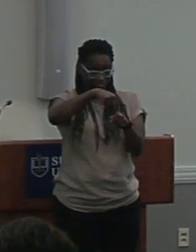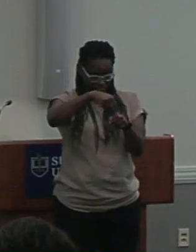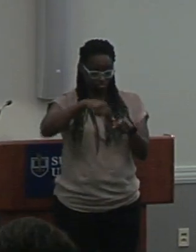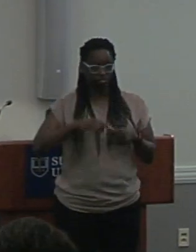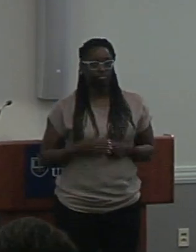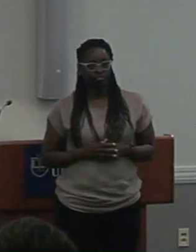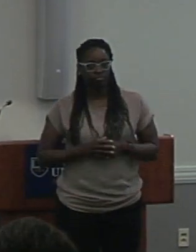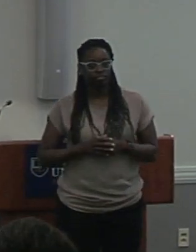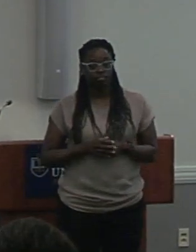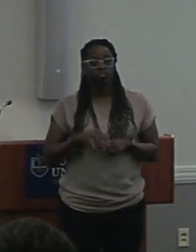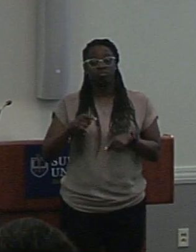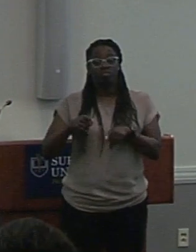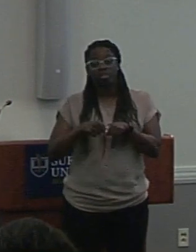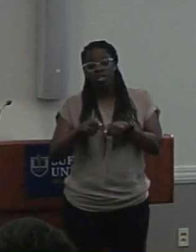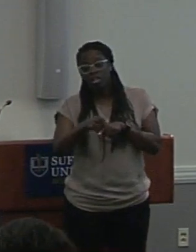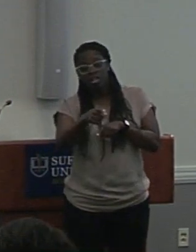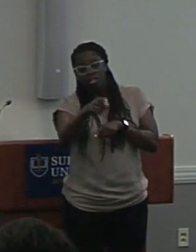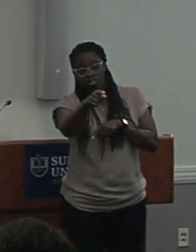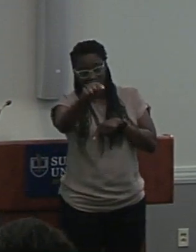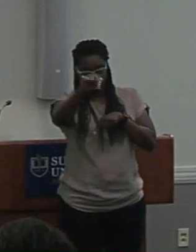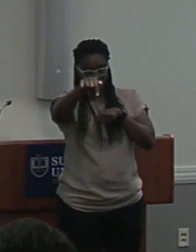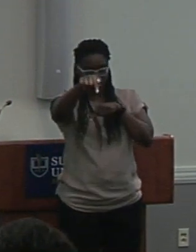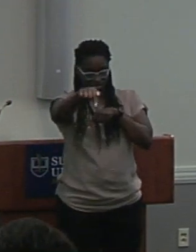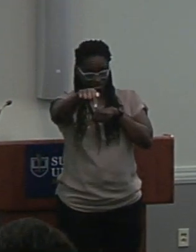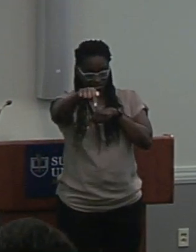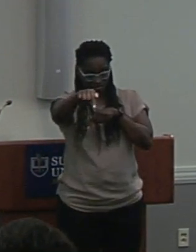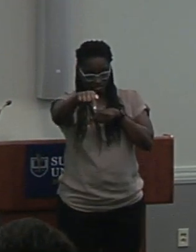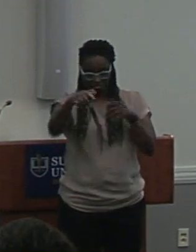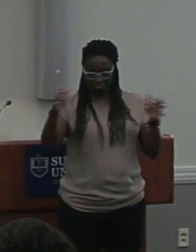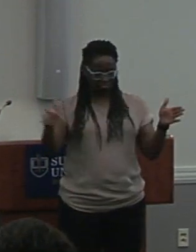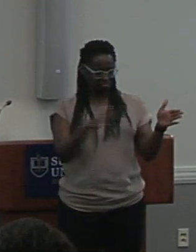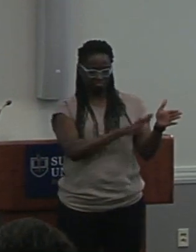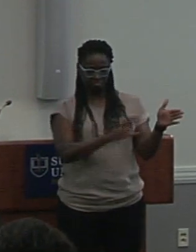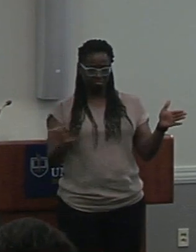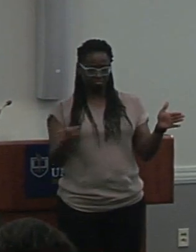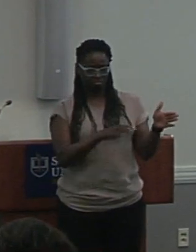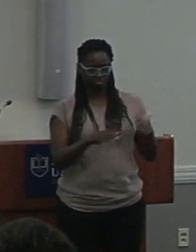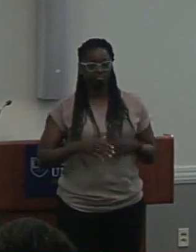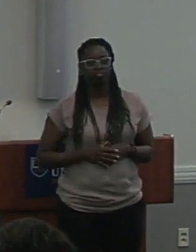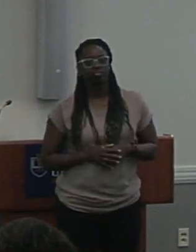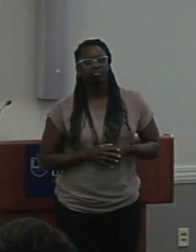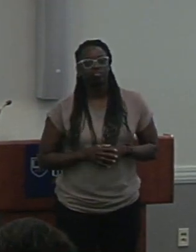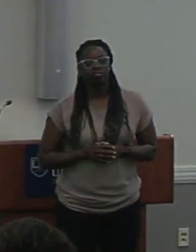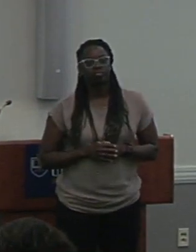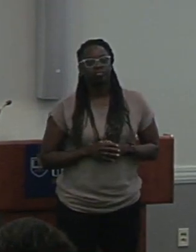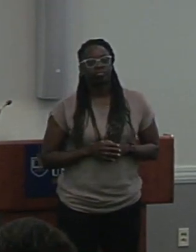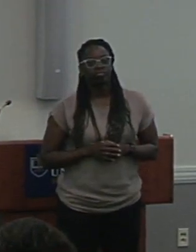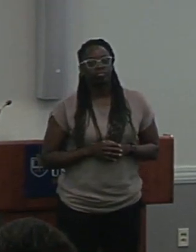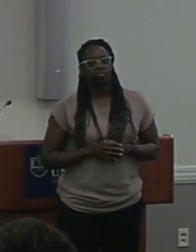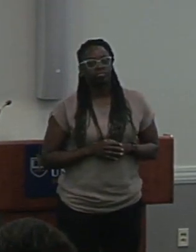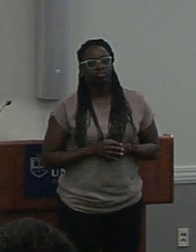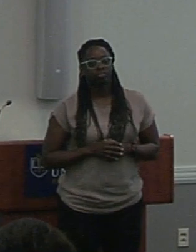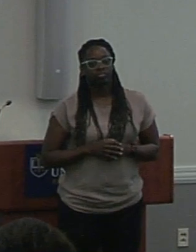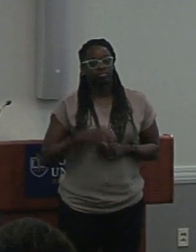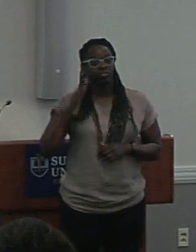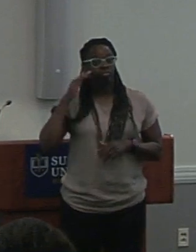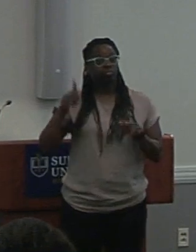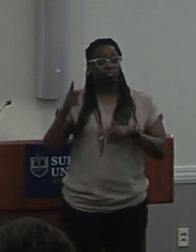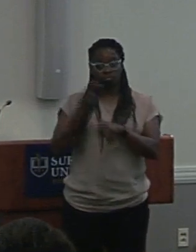up and around. And I know that other people who use